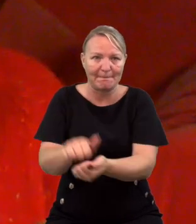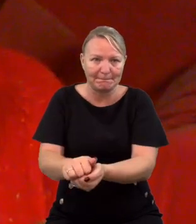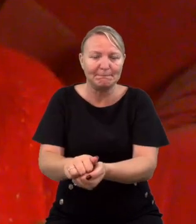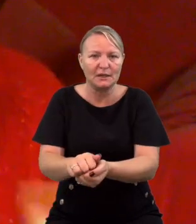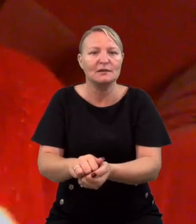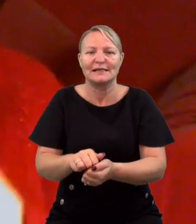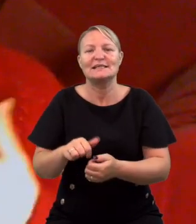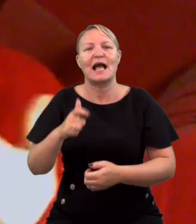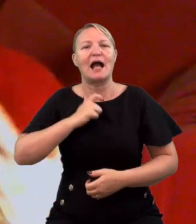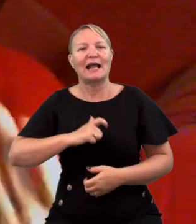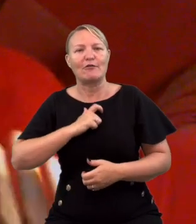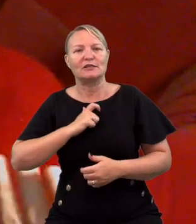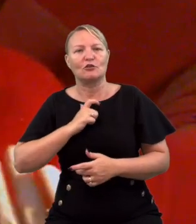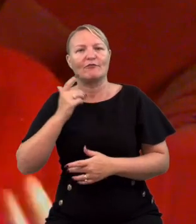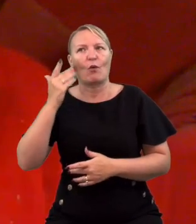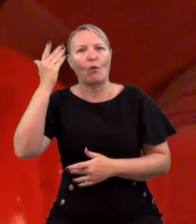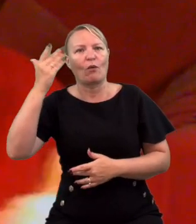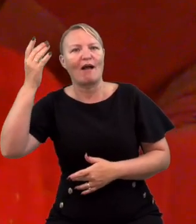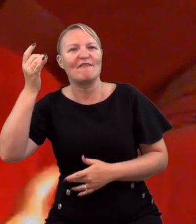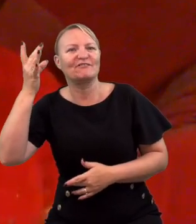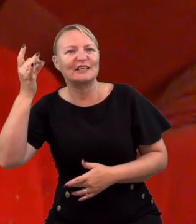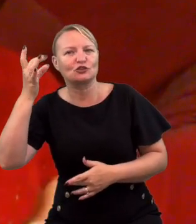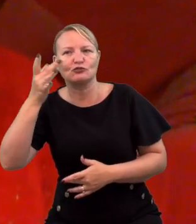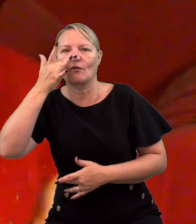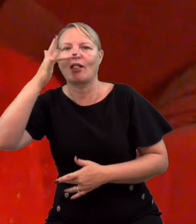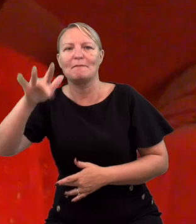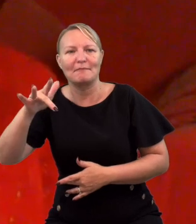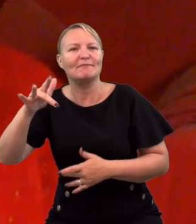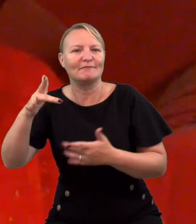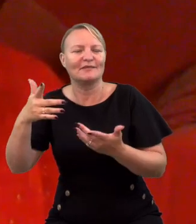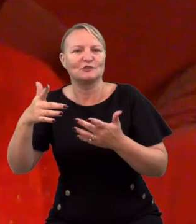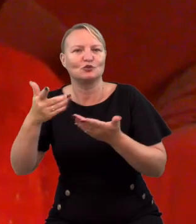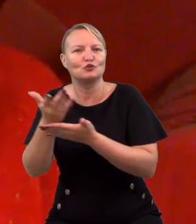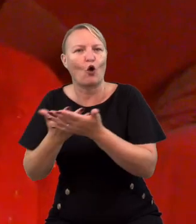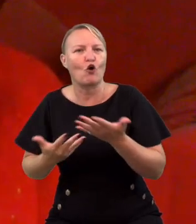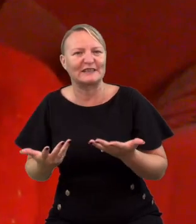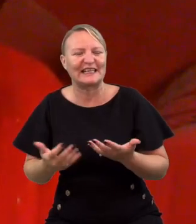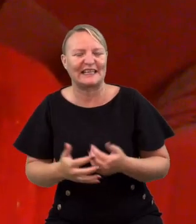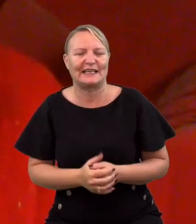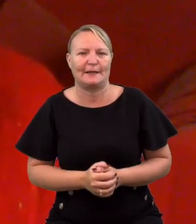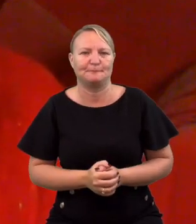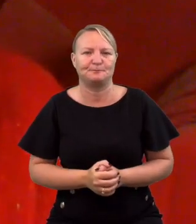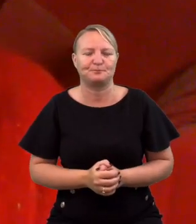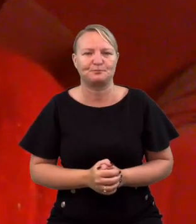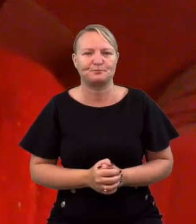are characters from a fictional meta story